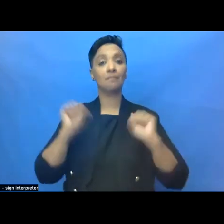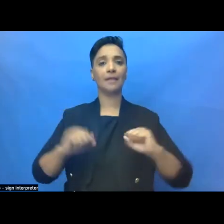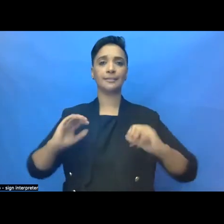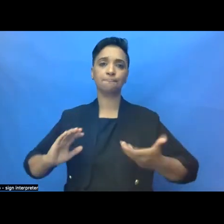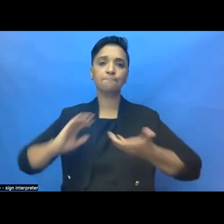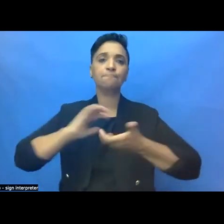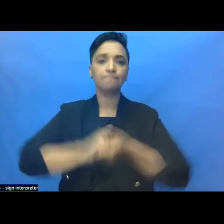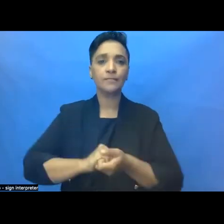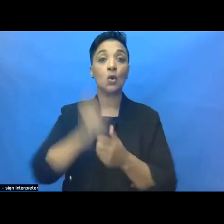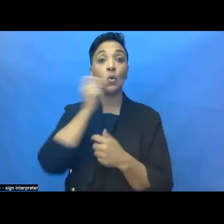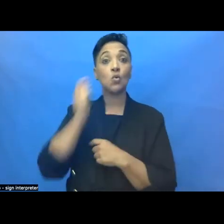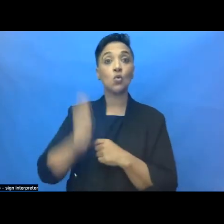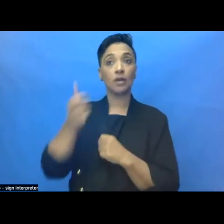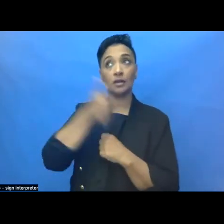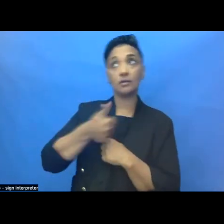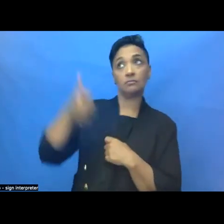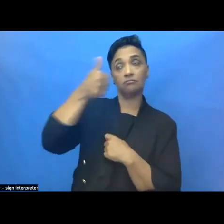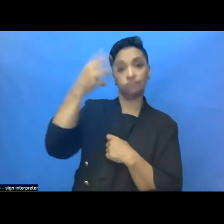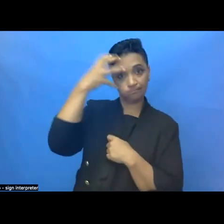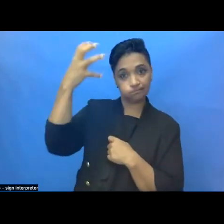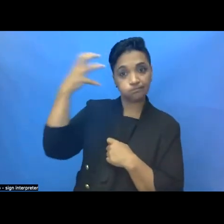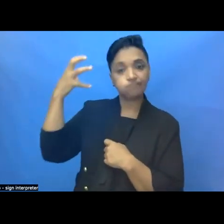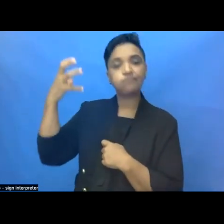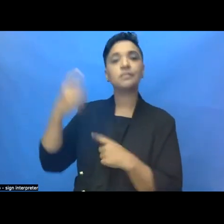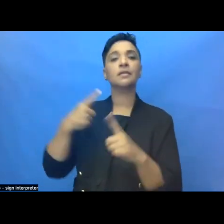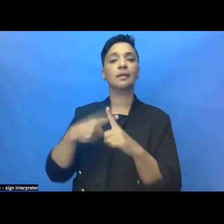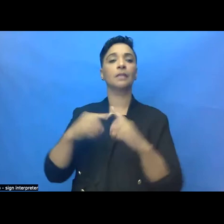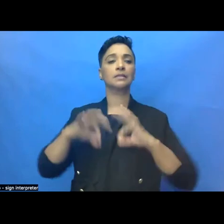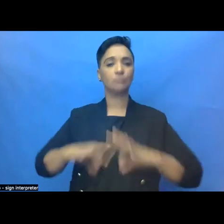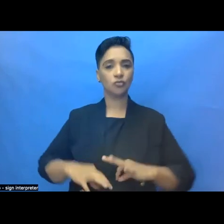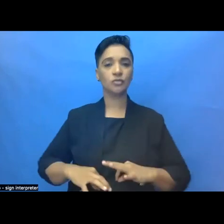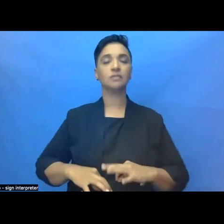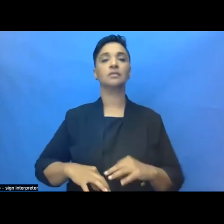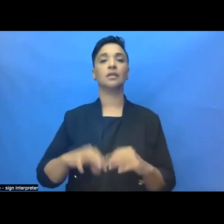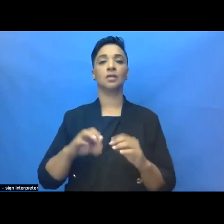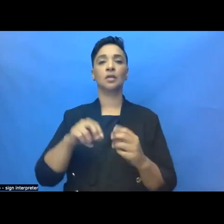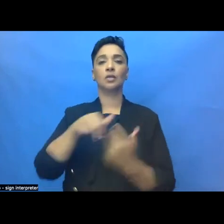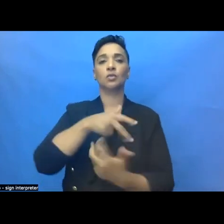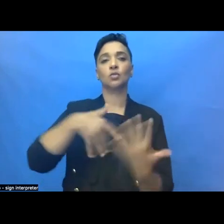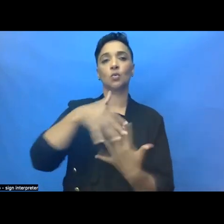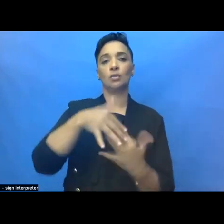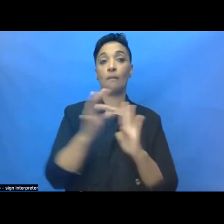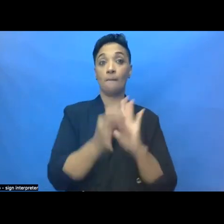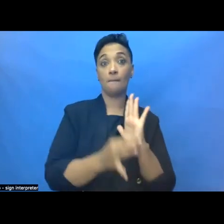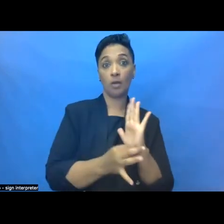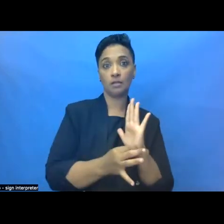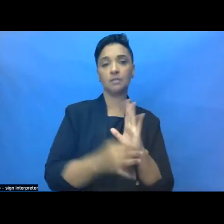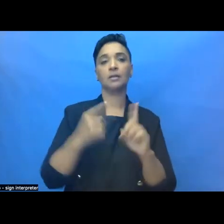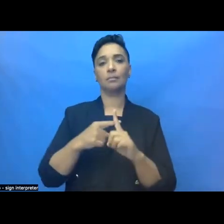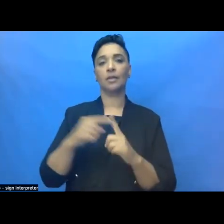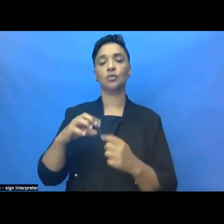Ukrainian authorities, first of all, Ukrainian Ministry of Social Policy and the National Social